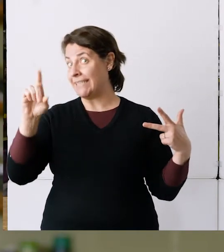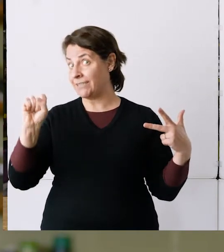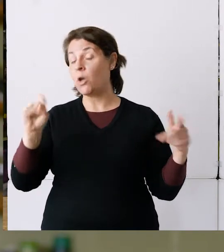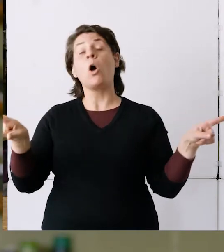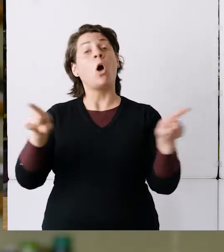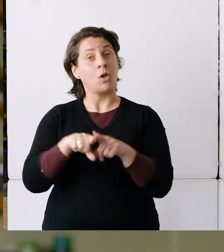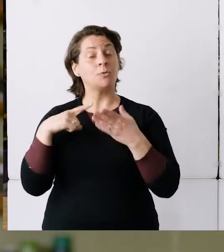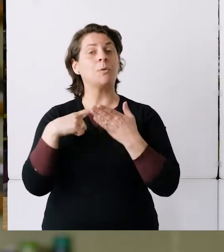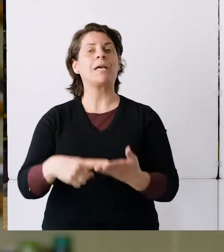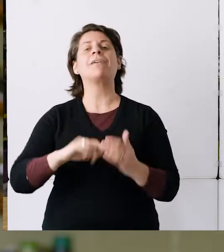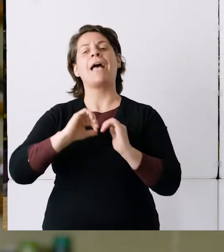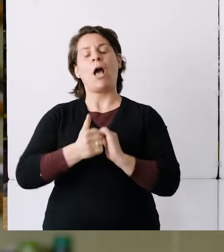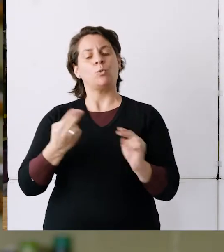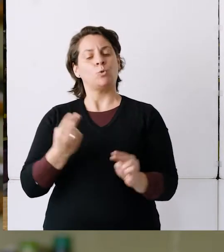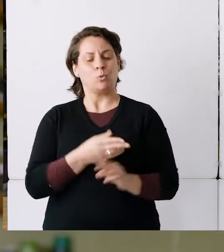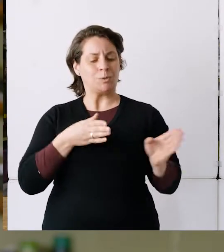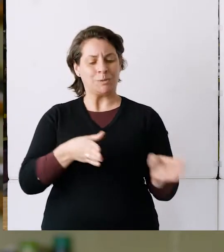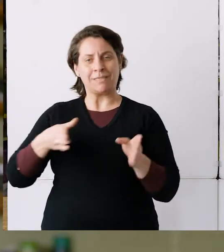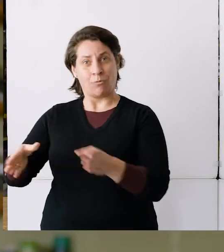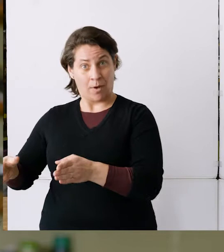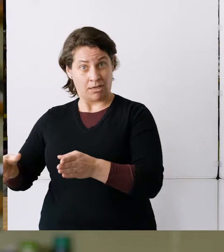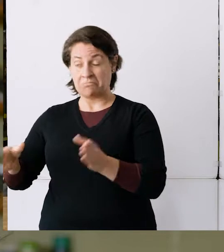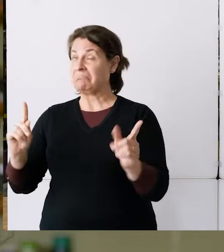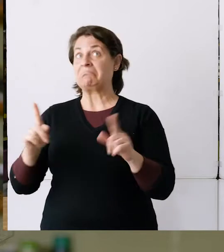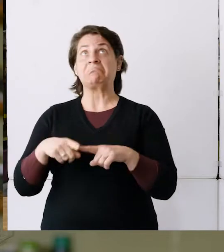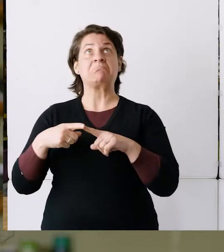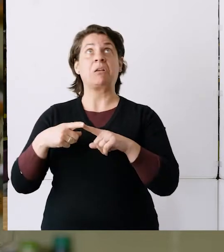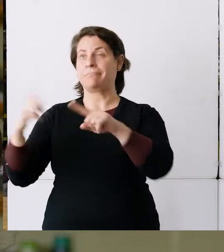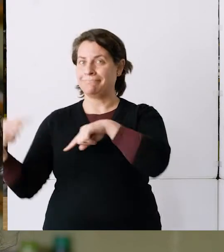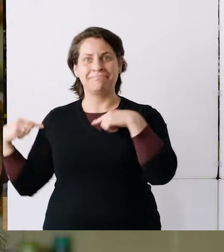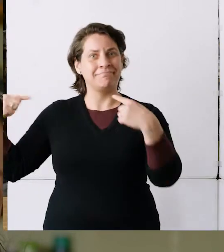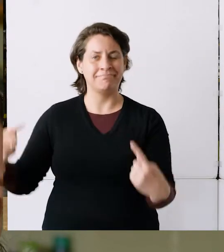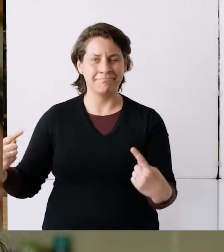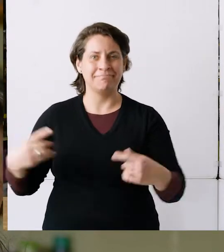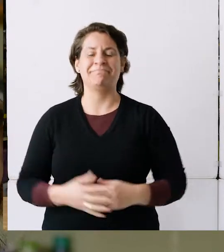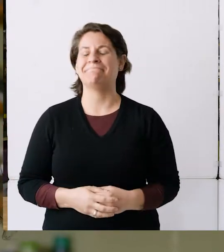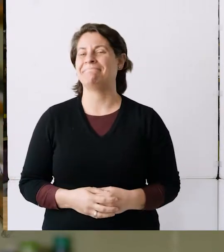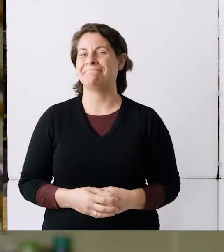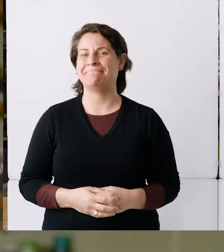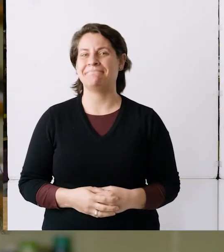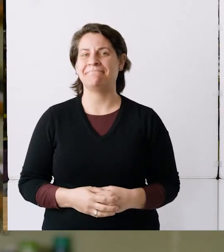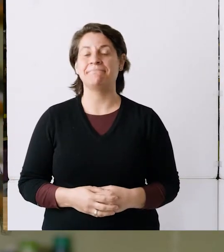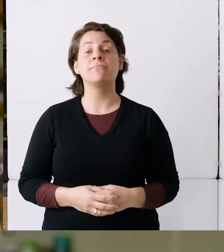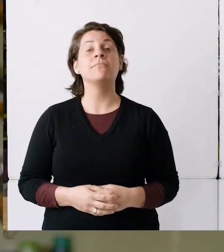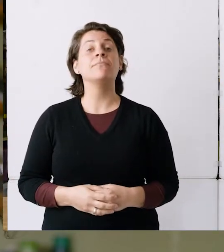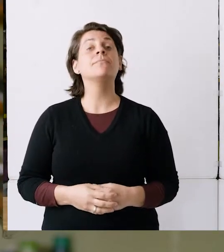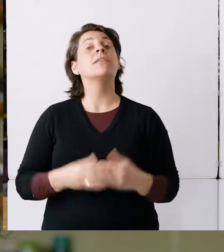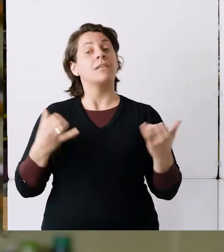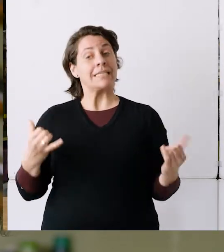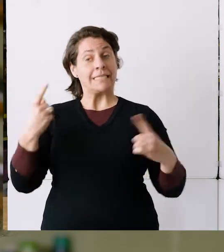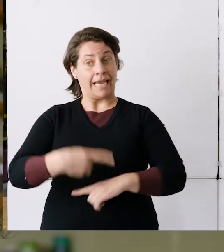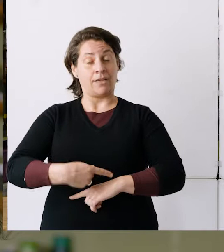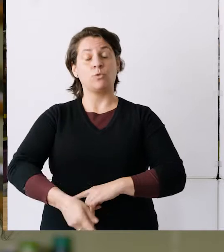about the different uses that people have used seeds for since life itself. We have two objectives